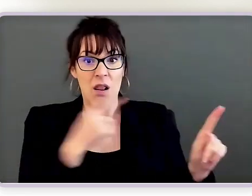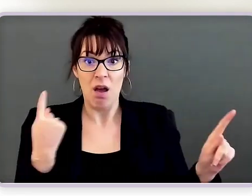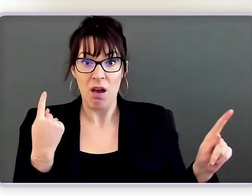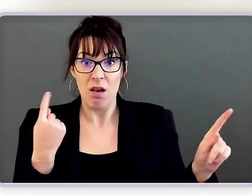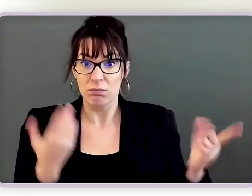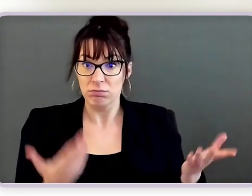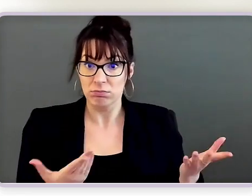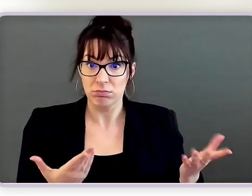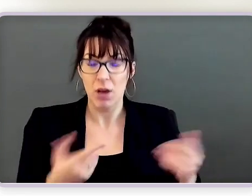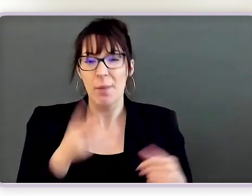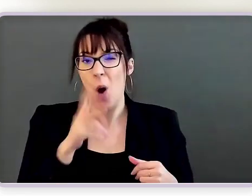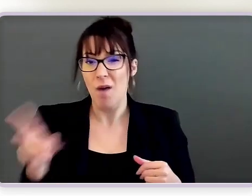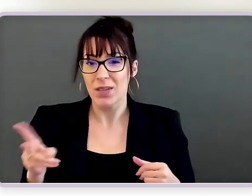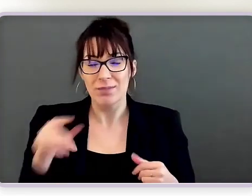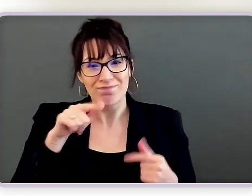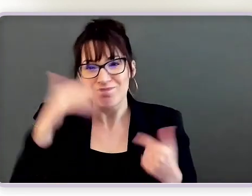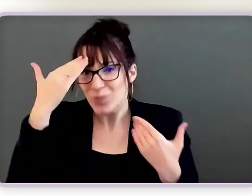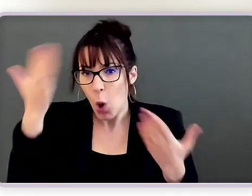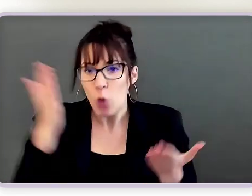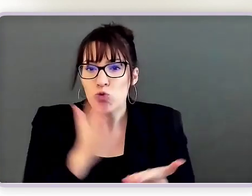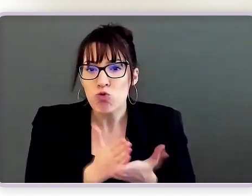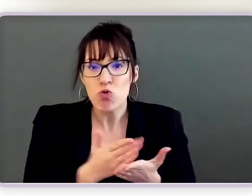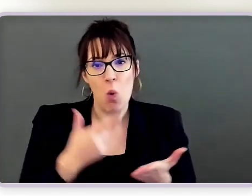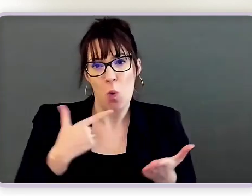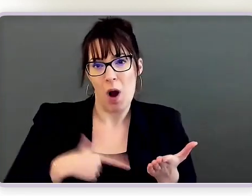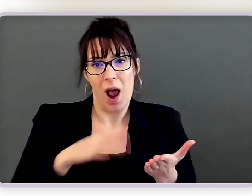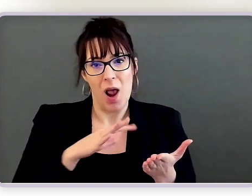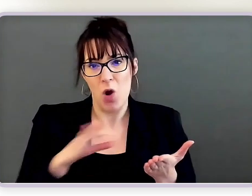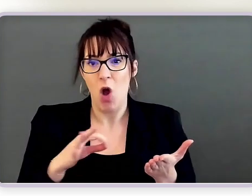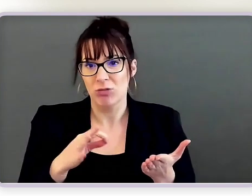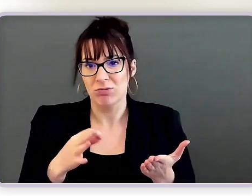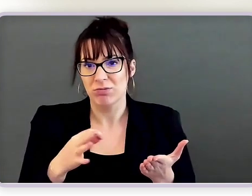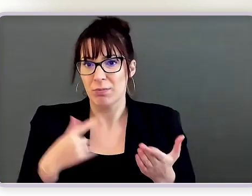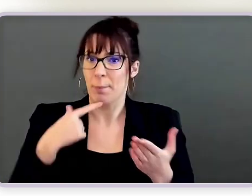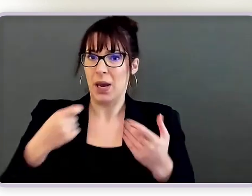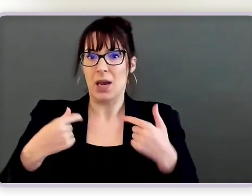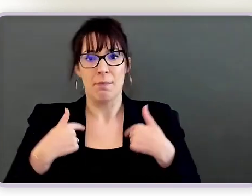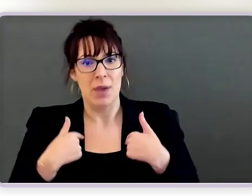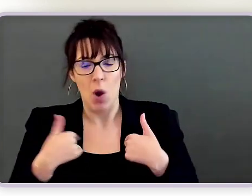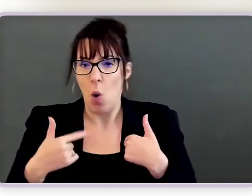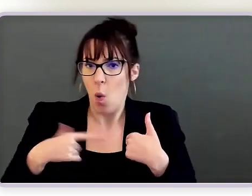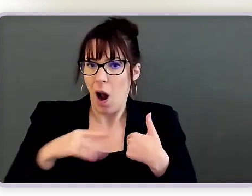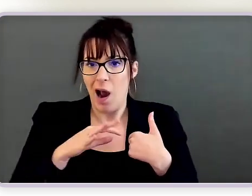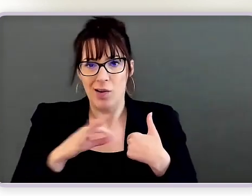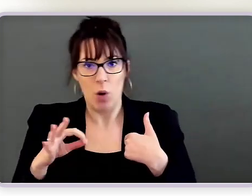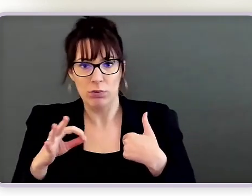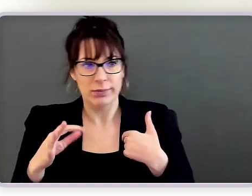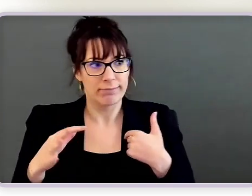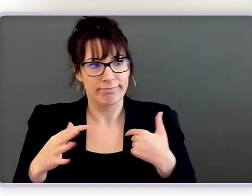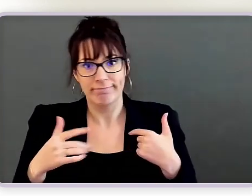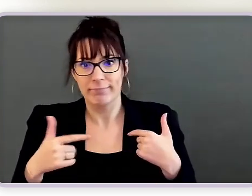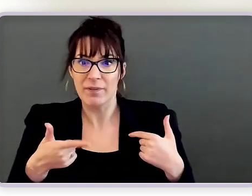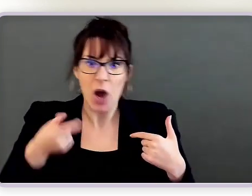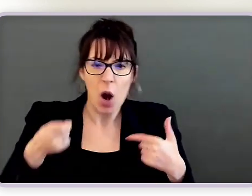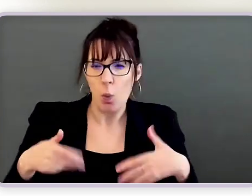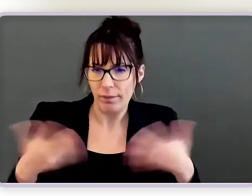difficult. So that's direct discrimination. This is called indirect discrimination.